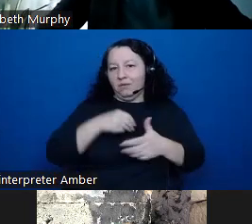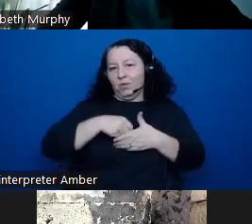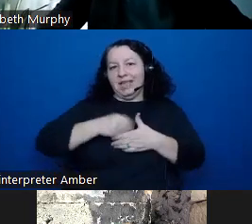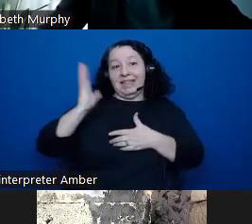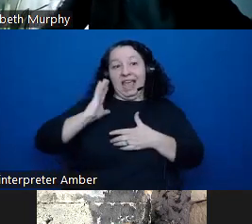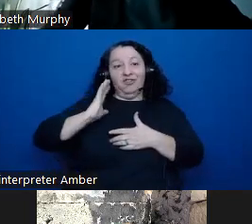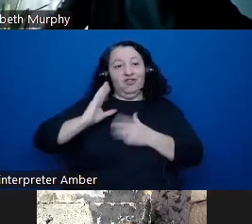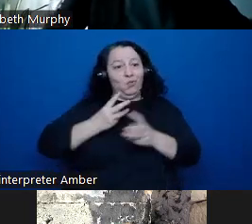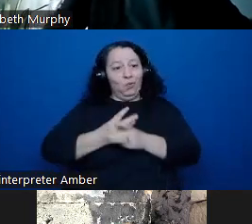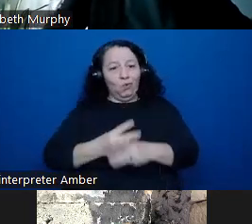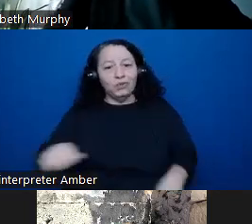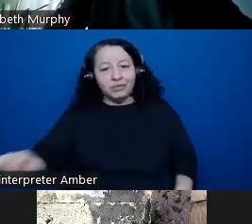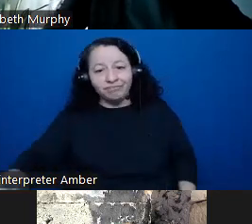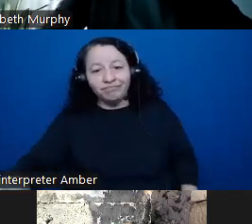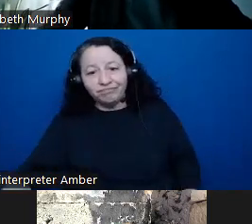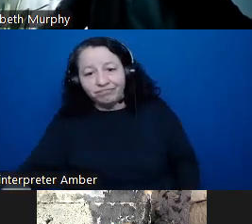Oops, let's see.